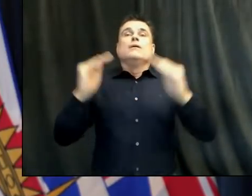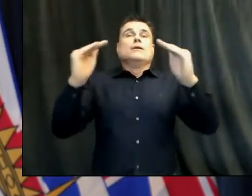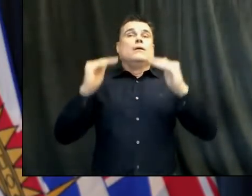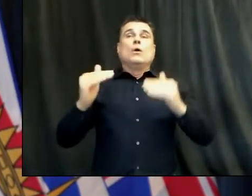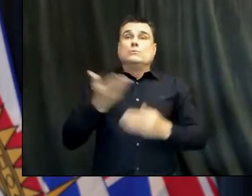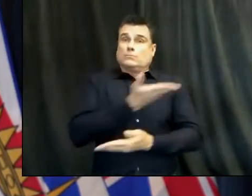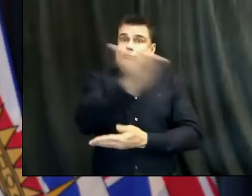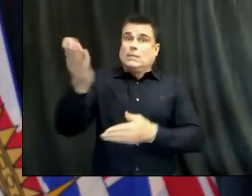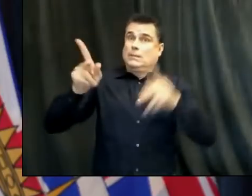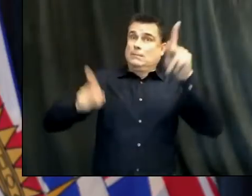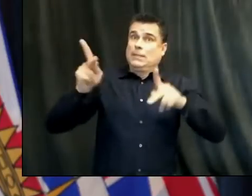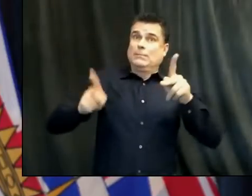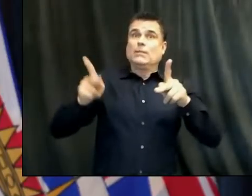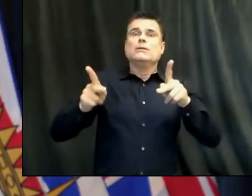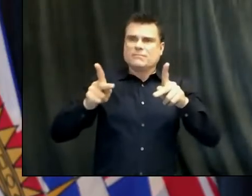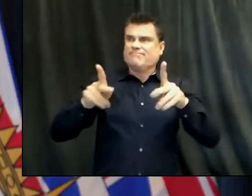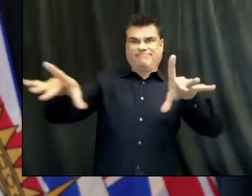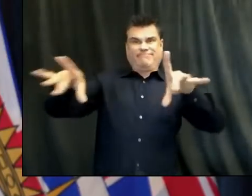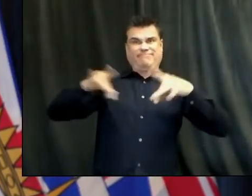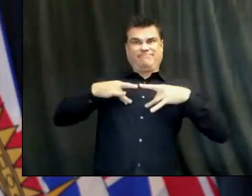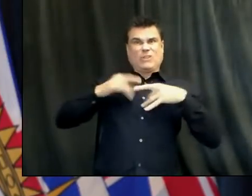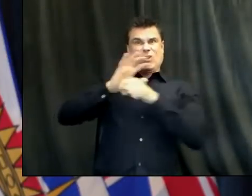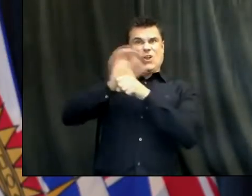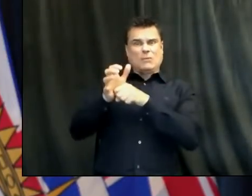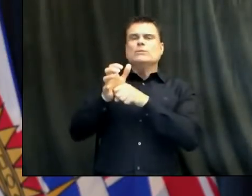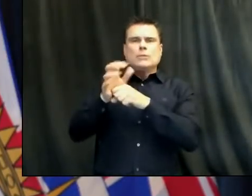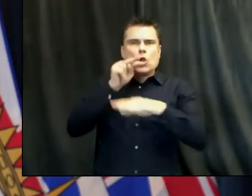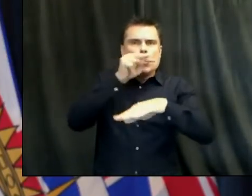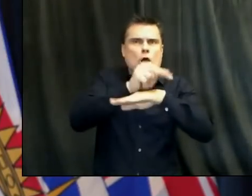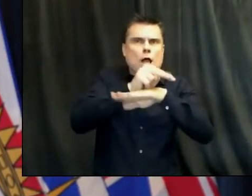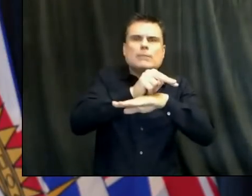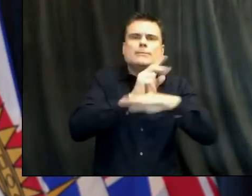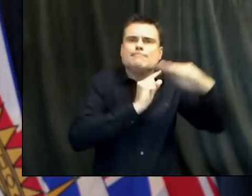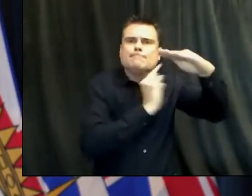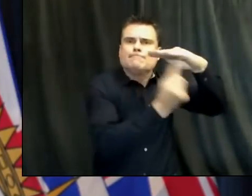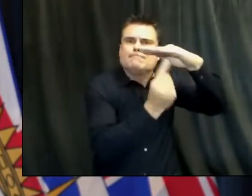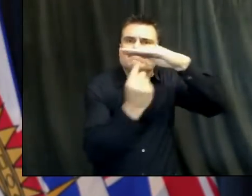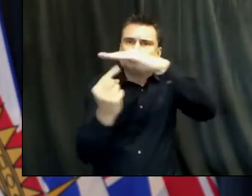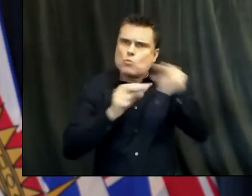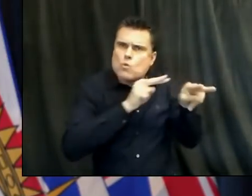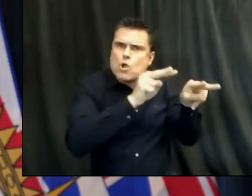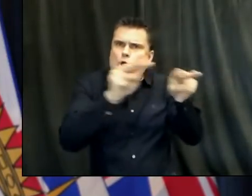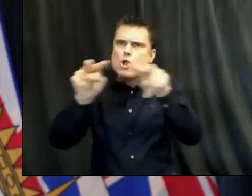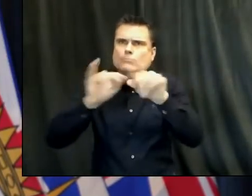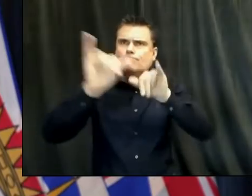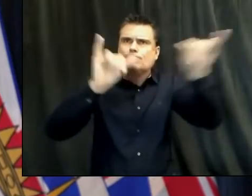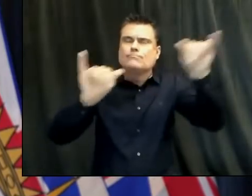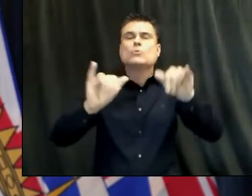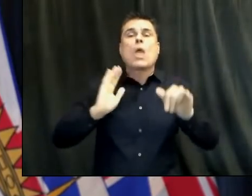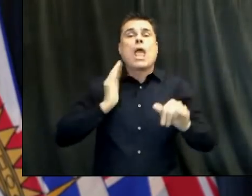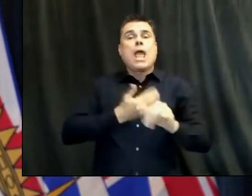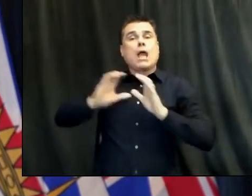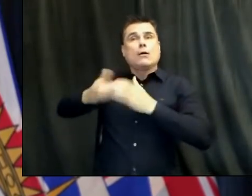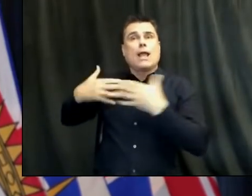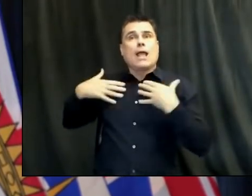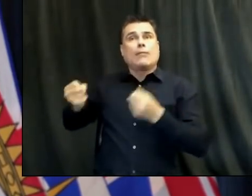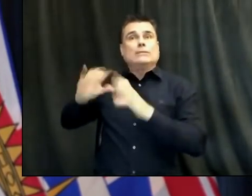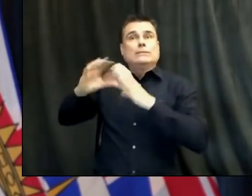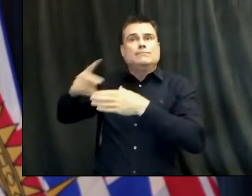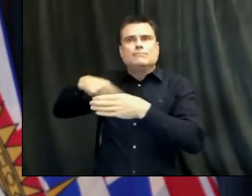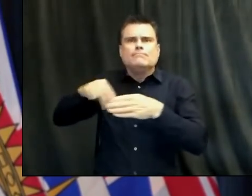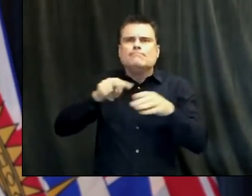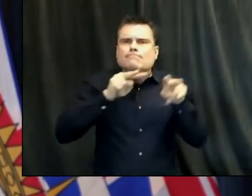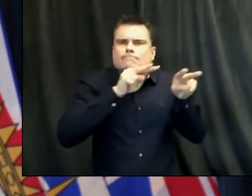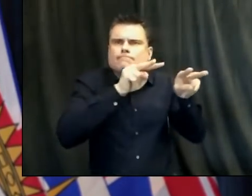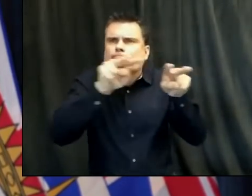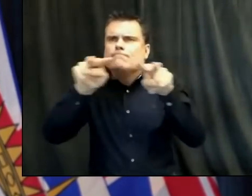and under active monitoring, that as part of our contact tracing efforts, teams are working to identify if there's an